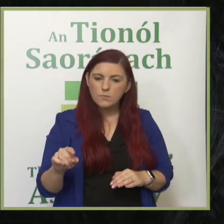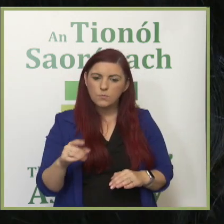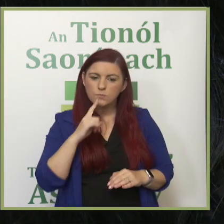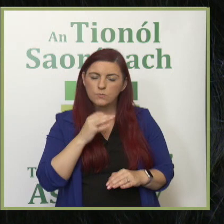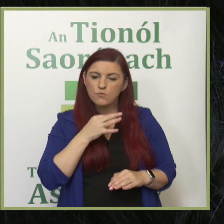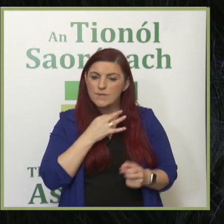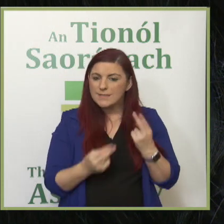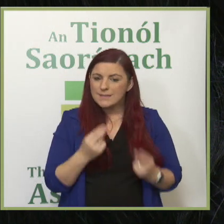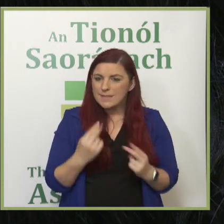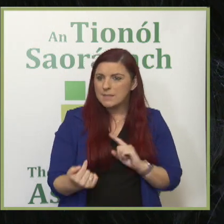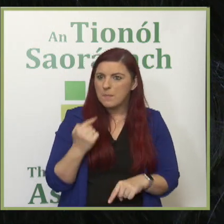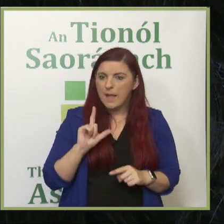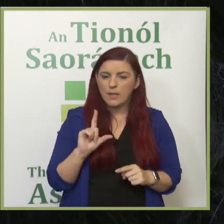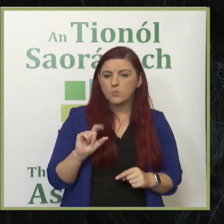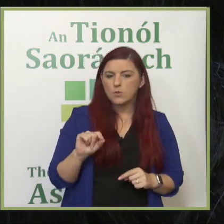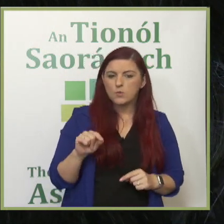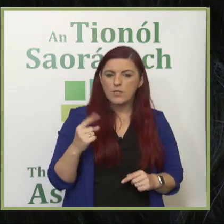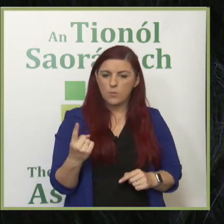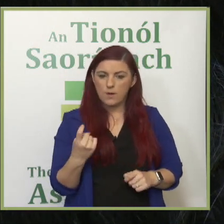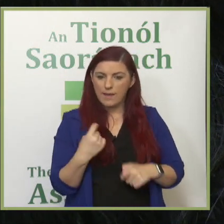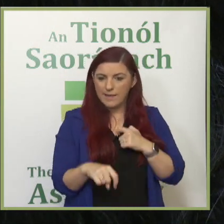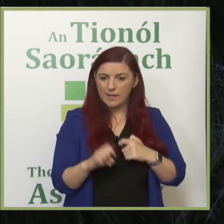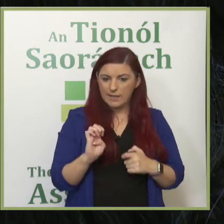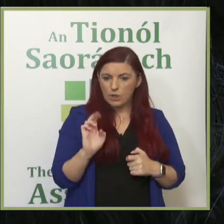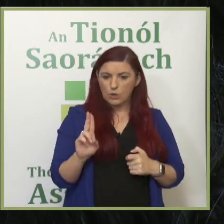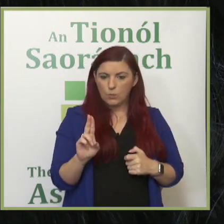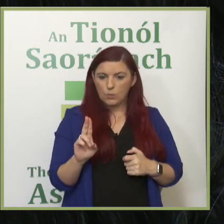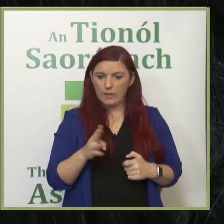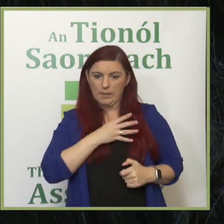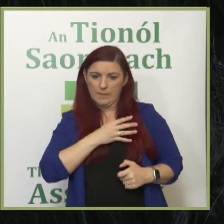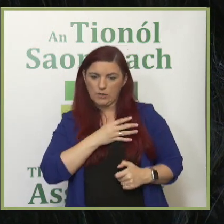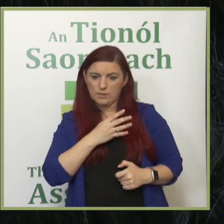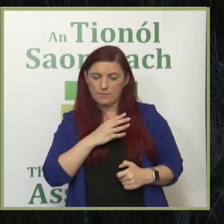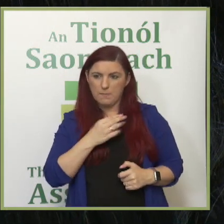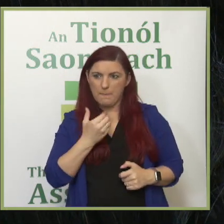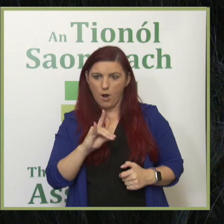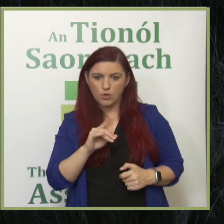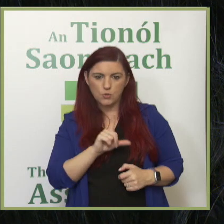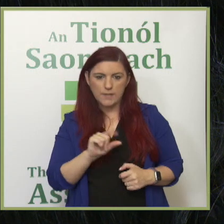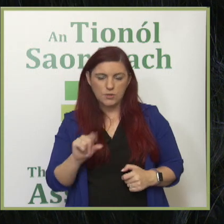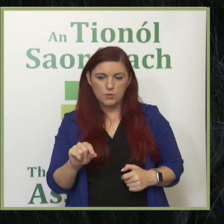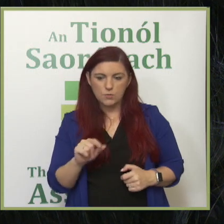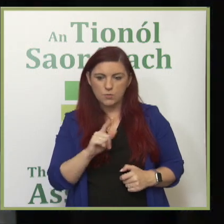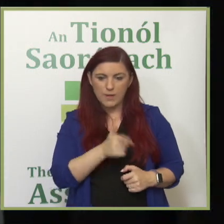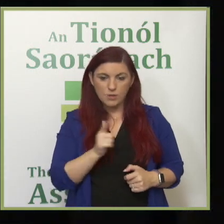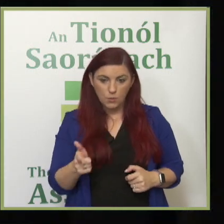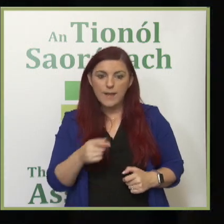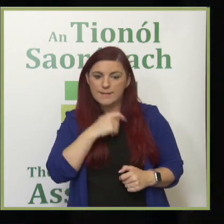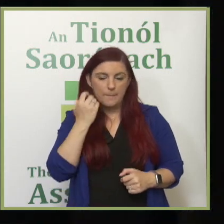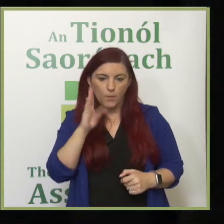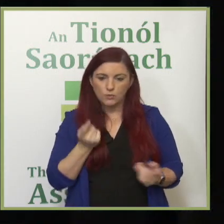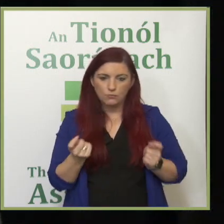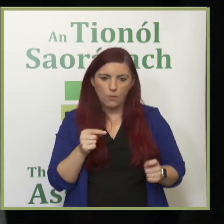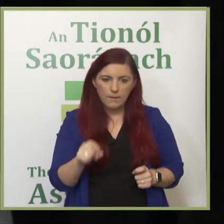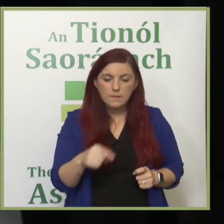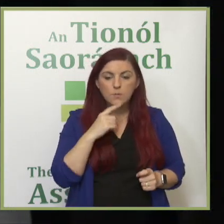2021 and then controlled by the European Commission in March 2022. Cannabis remains Europe's most popular